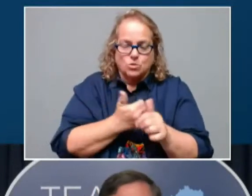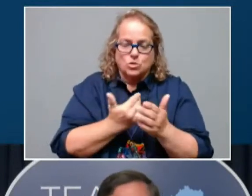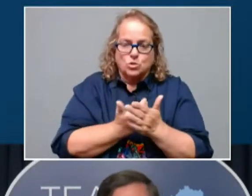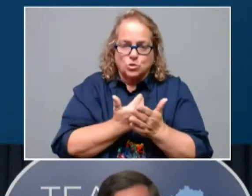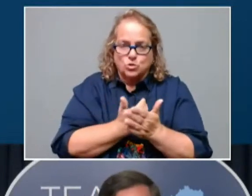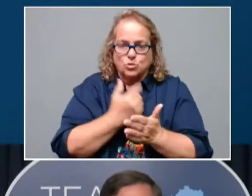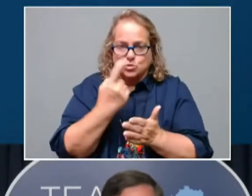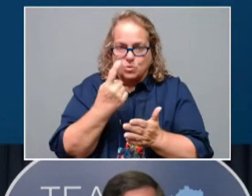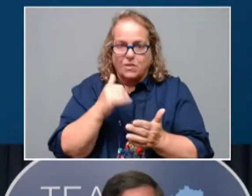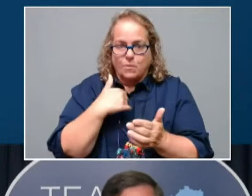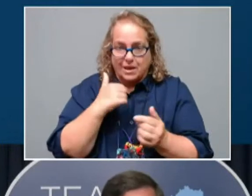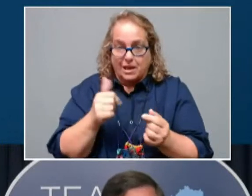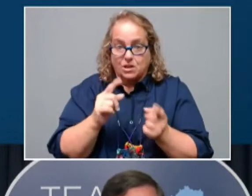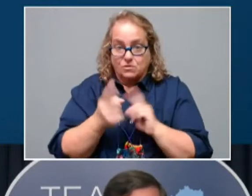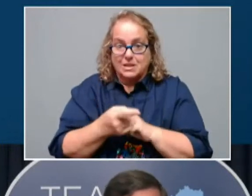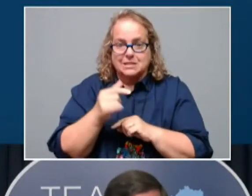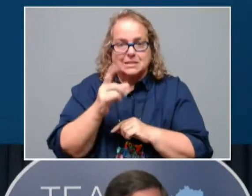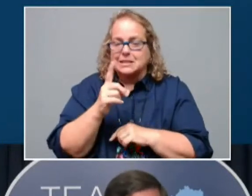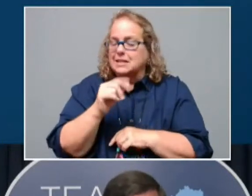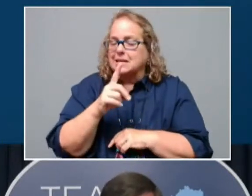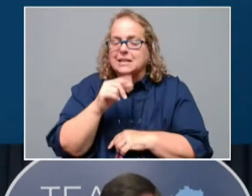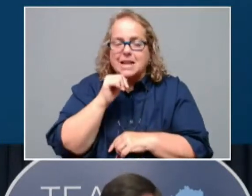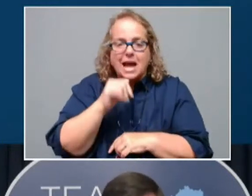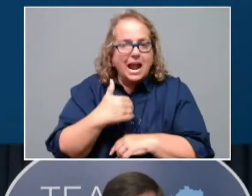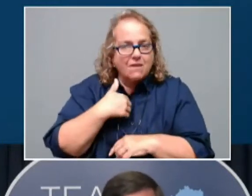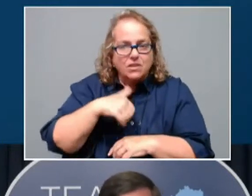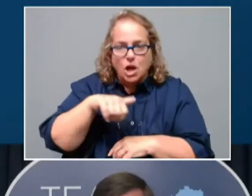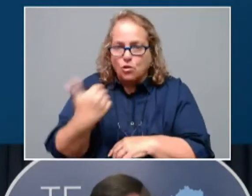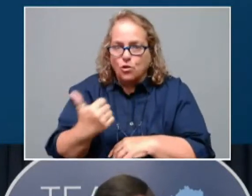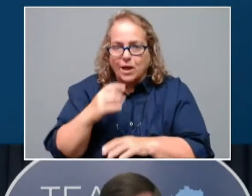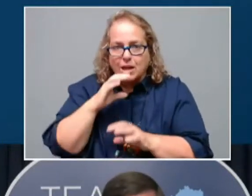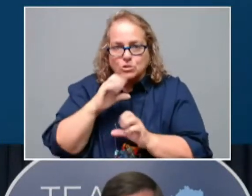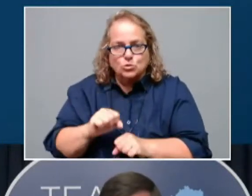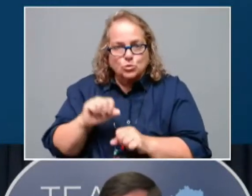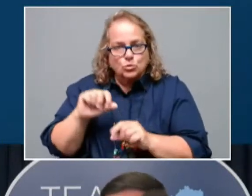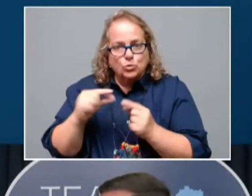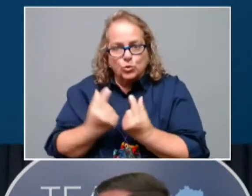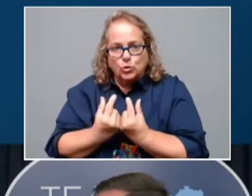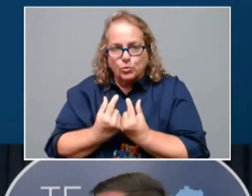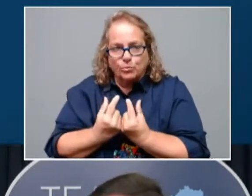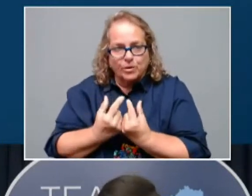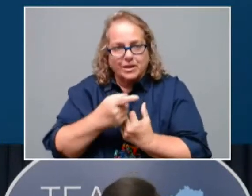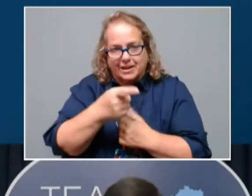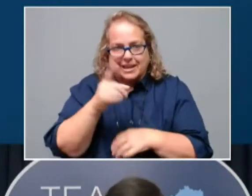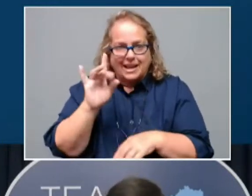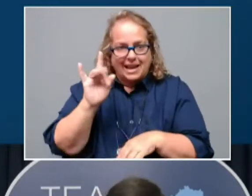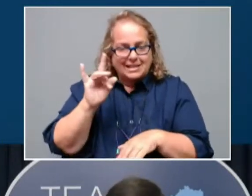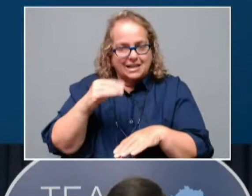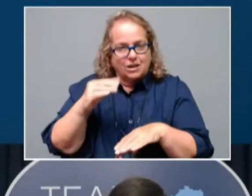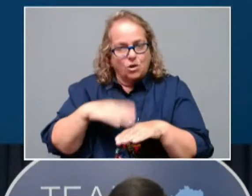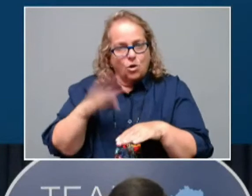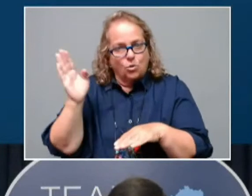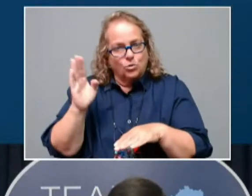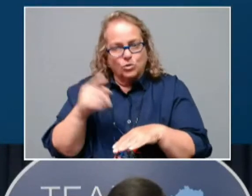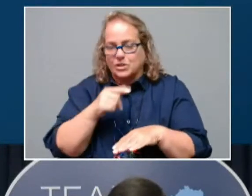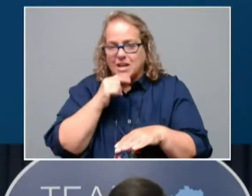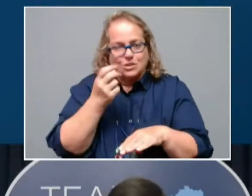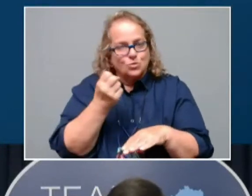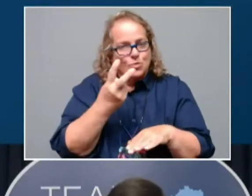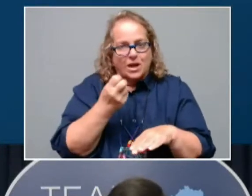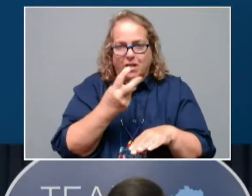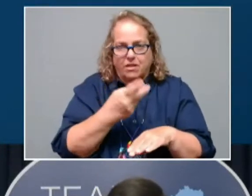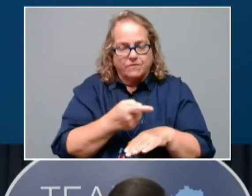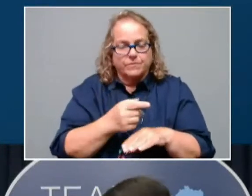transition to, didn't have the other age groups, didn't break it down starting at 12. So this is up